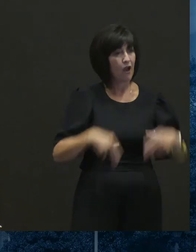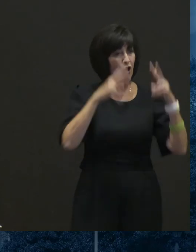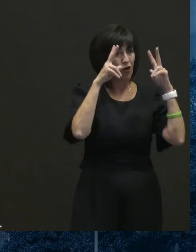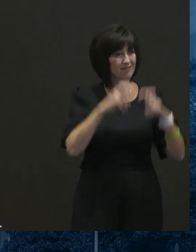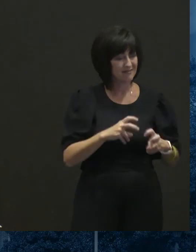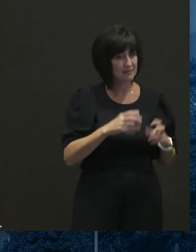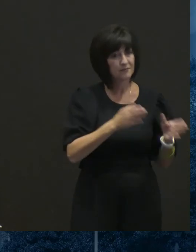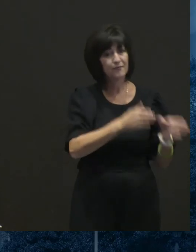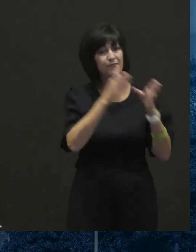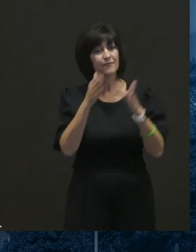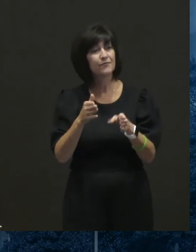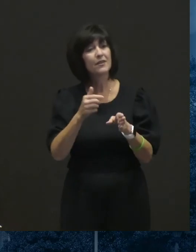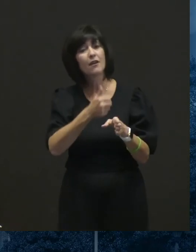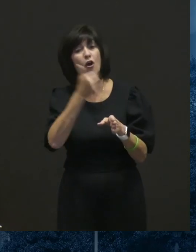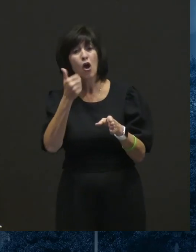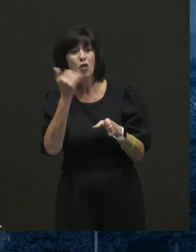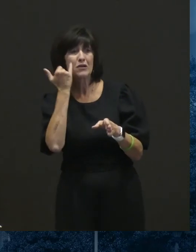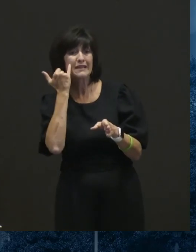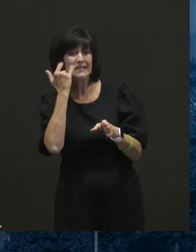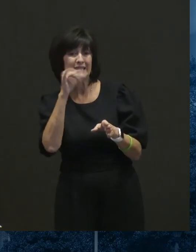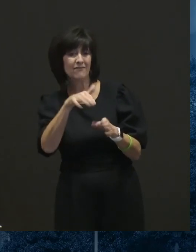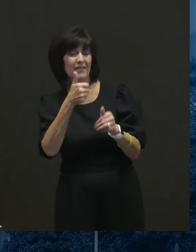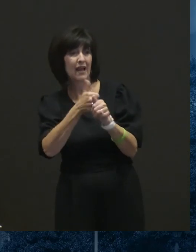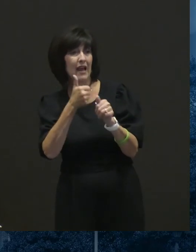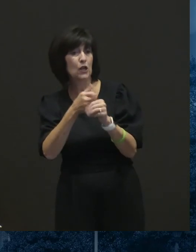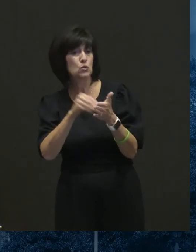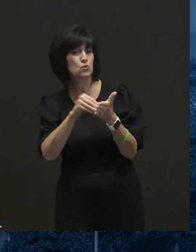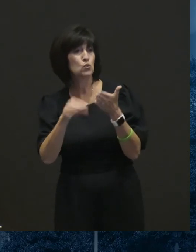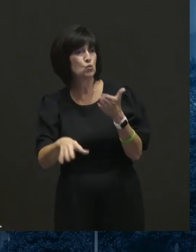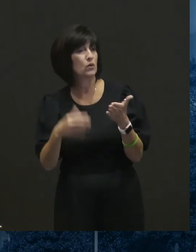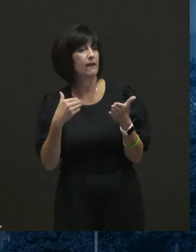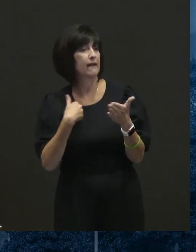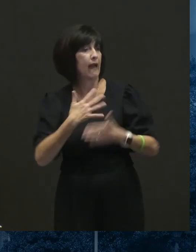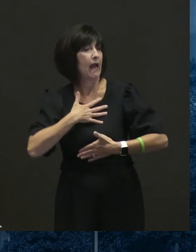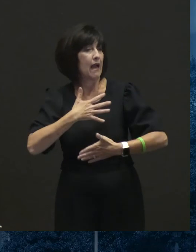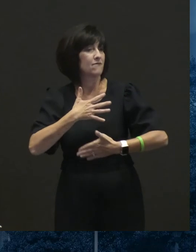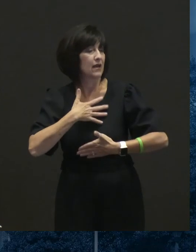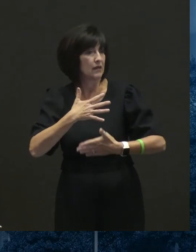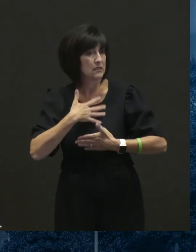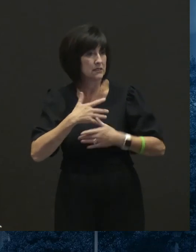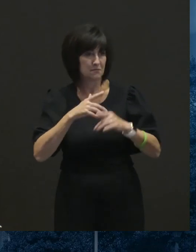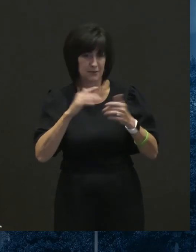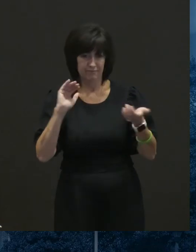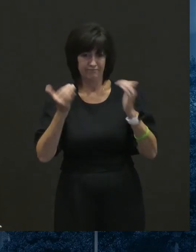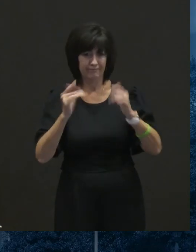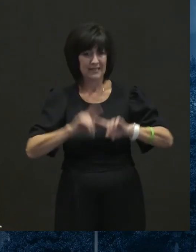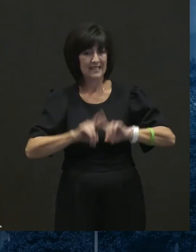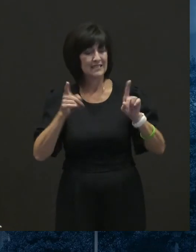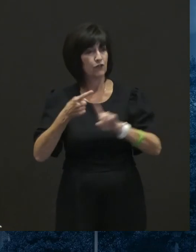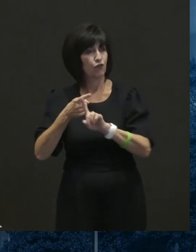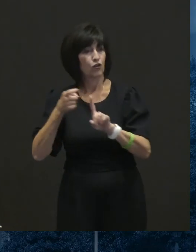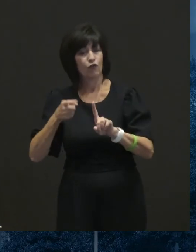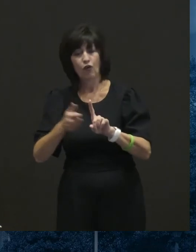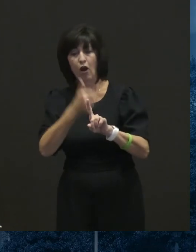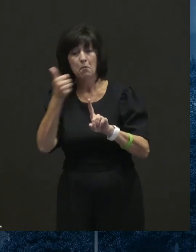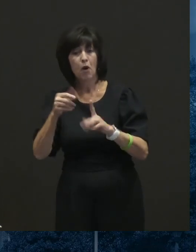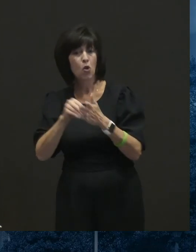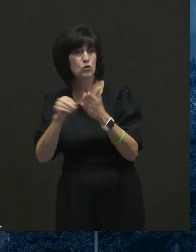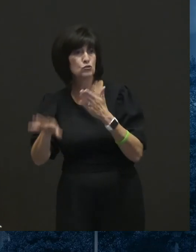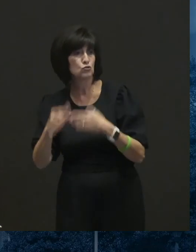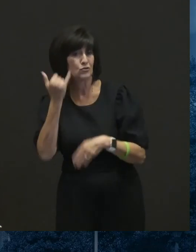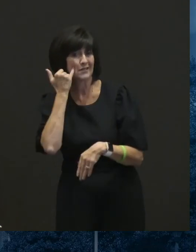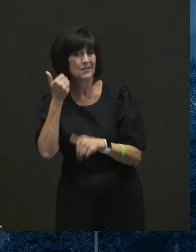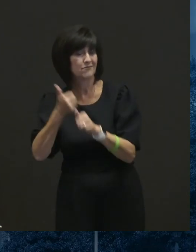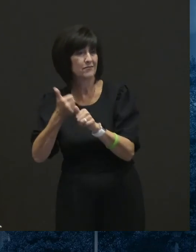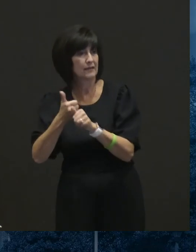with, significant heart disease, somebody who's immunocompromised from cancer. So it's really important to talk